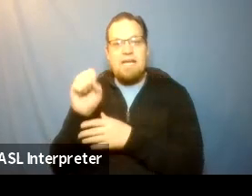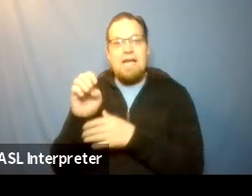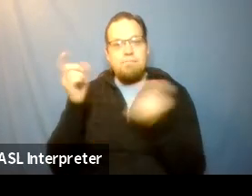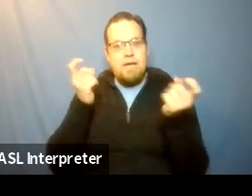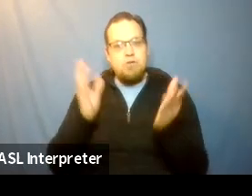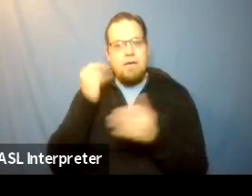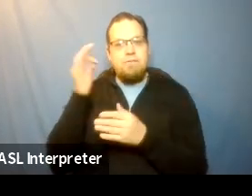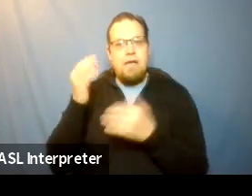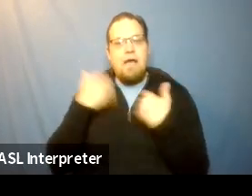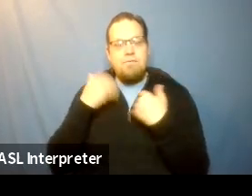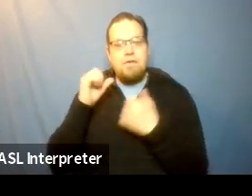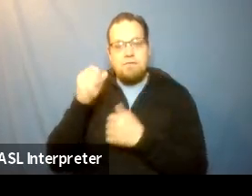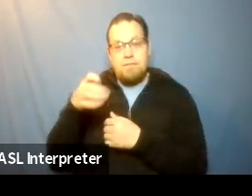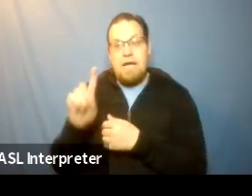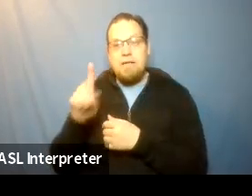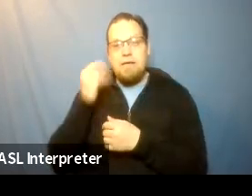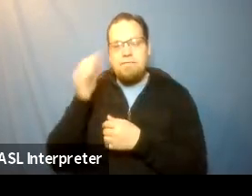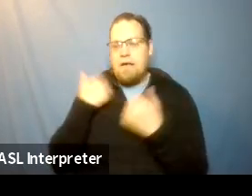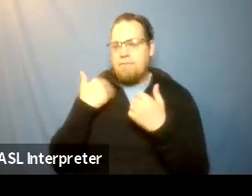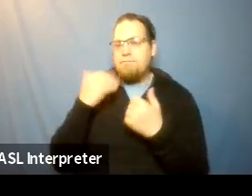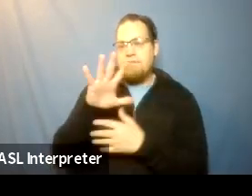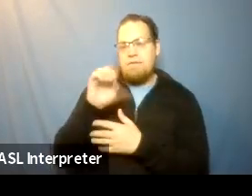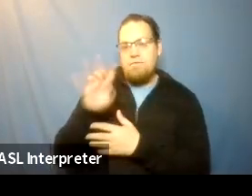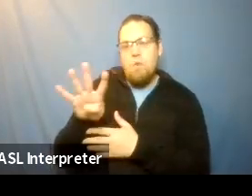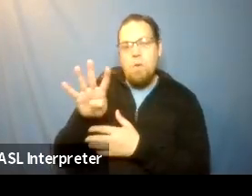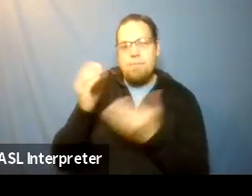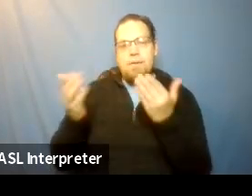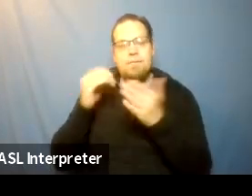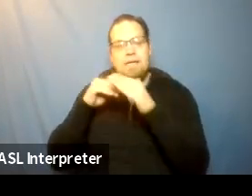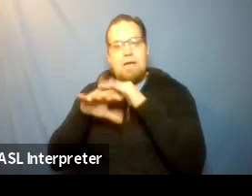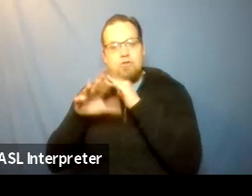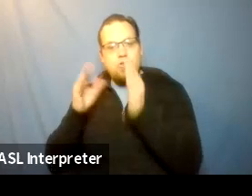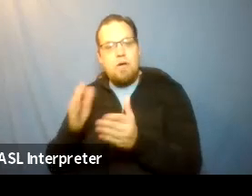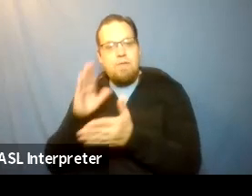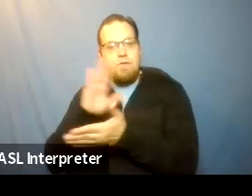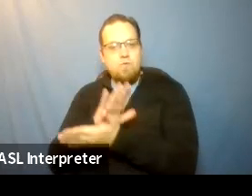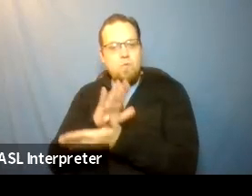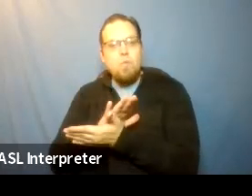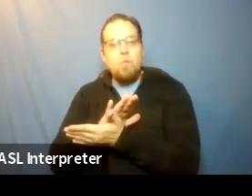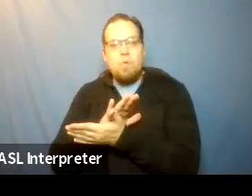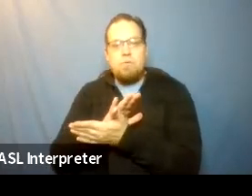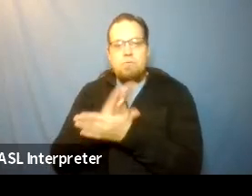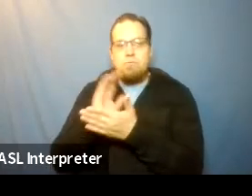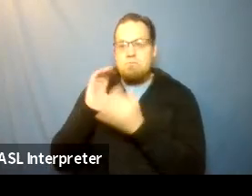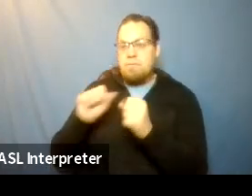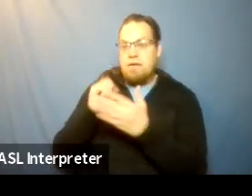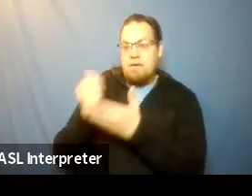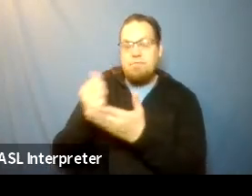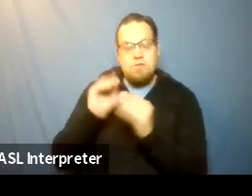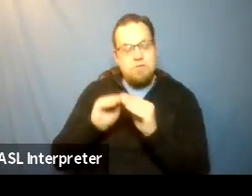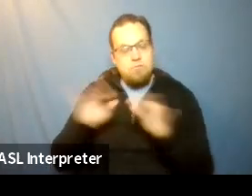that. If they have a 504 plan, could be the school counselor, could also be helpful just to spread out, just